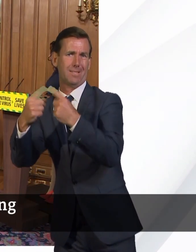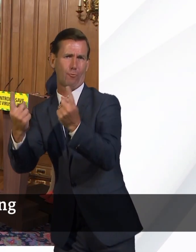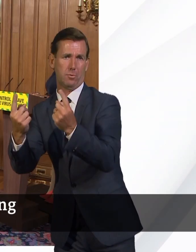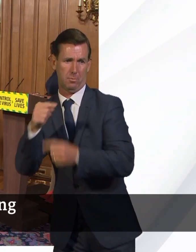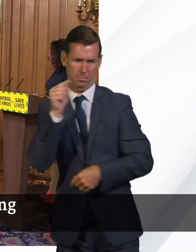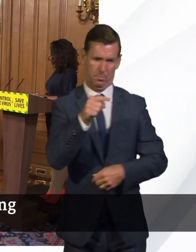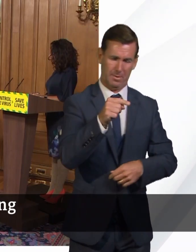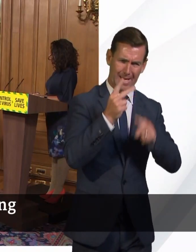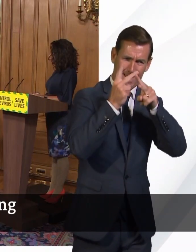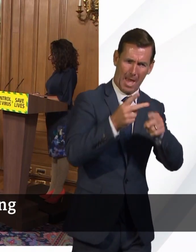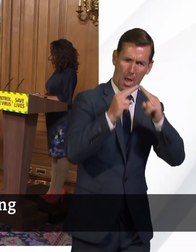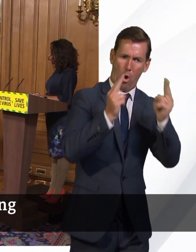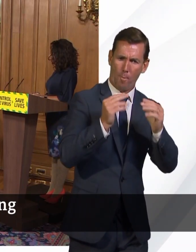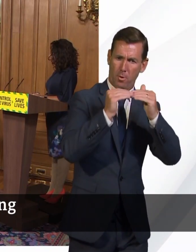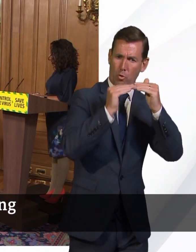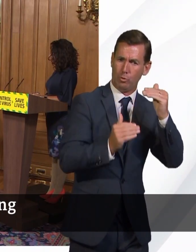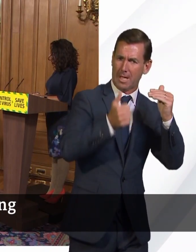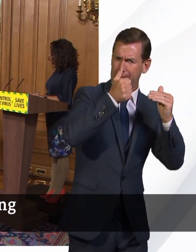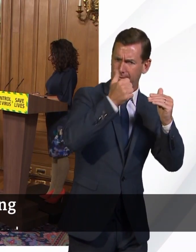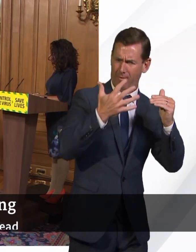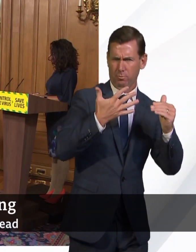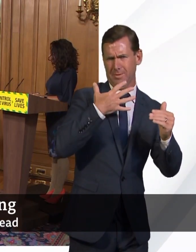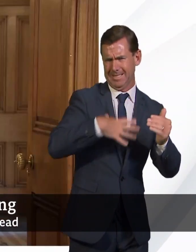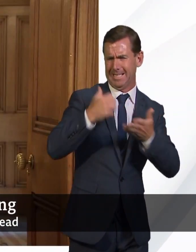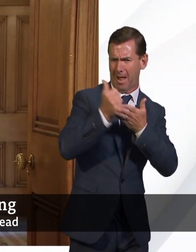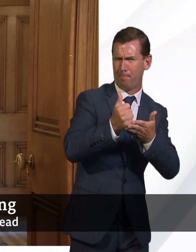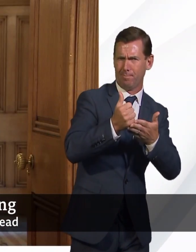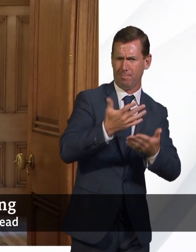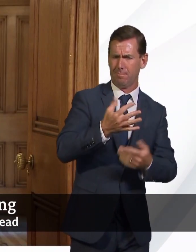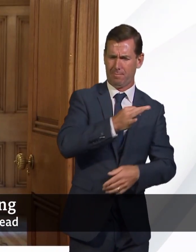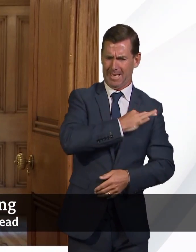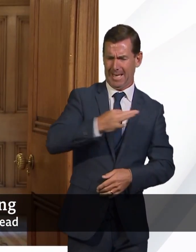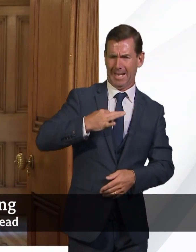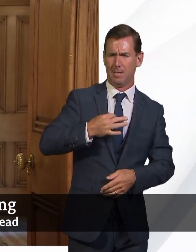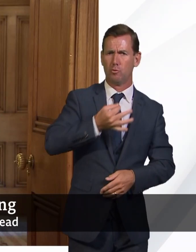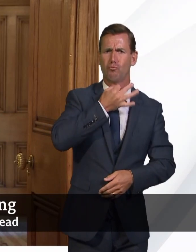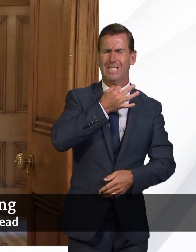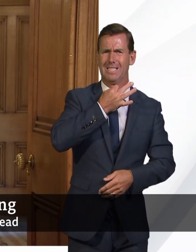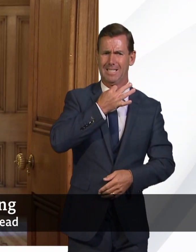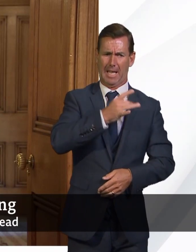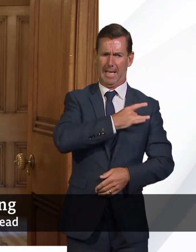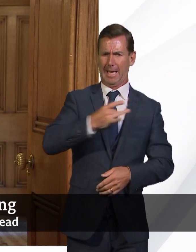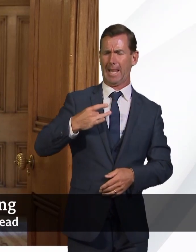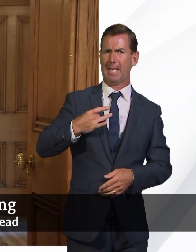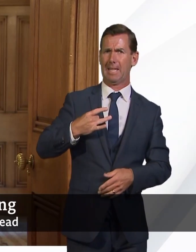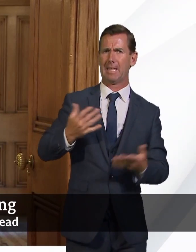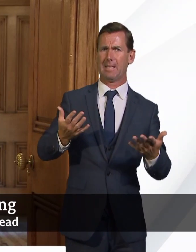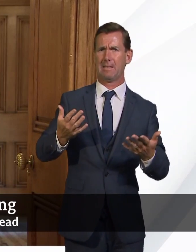and often also are clinically vulnerable. It is true that age